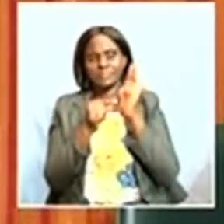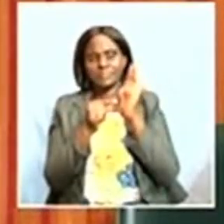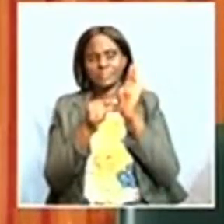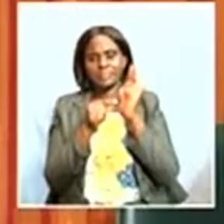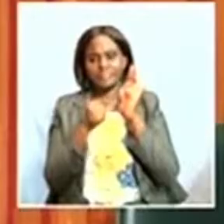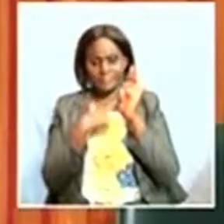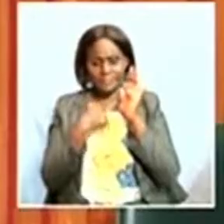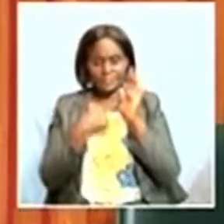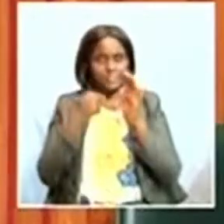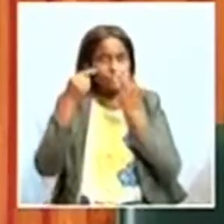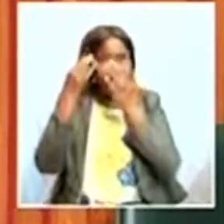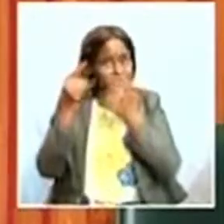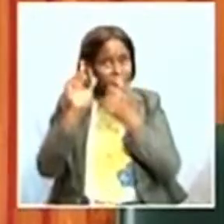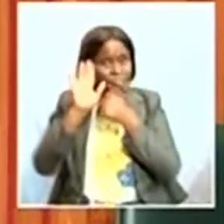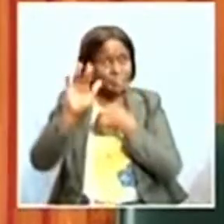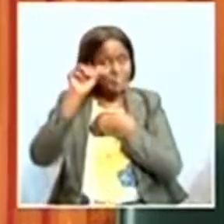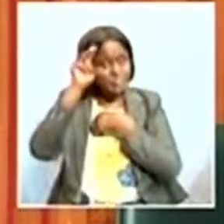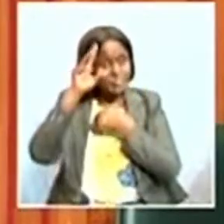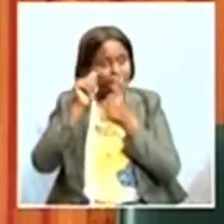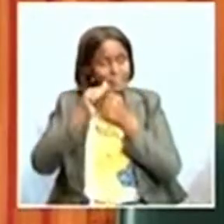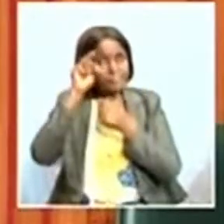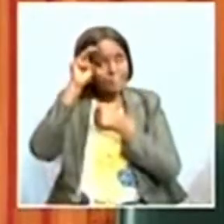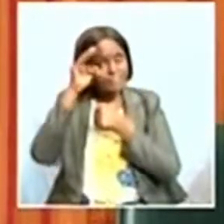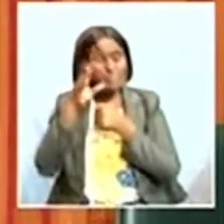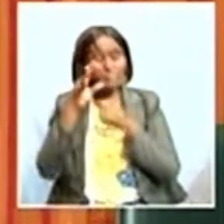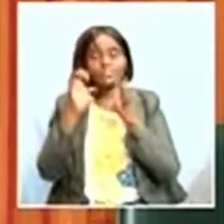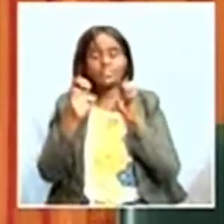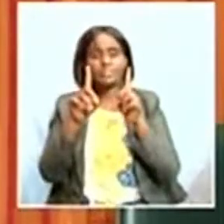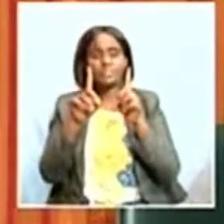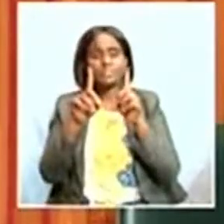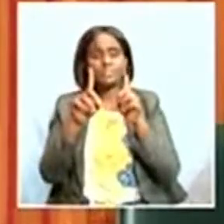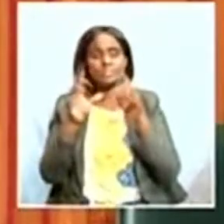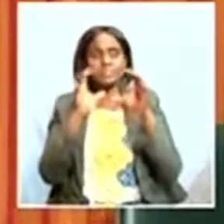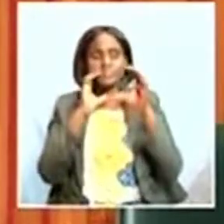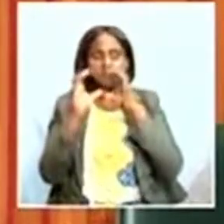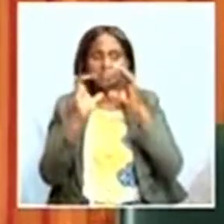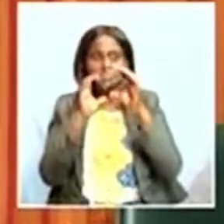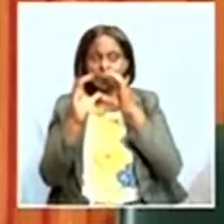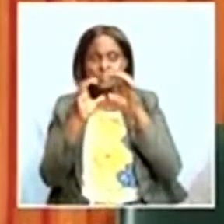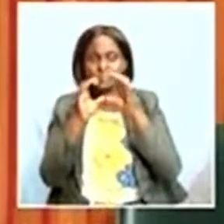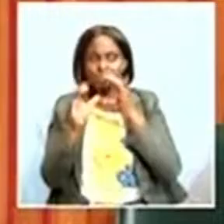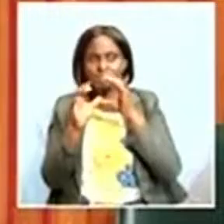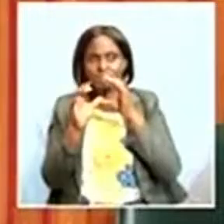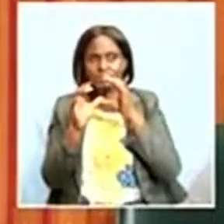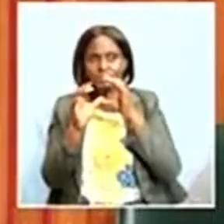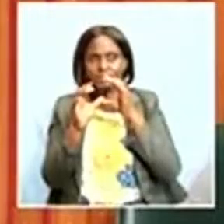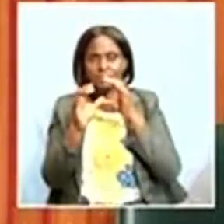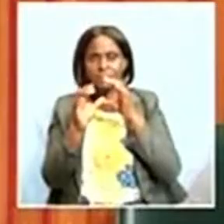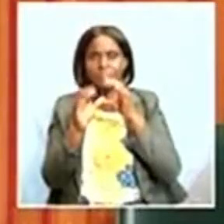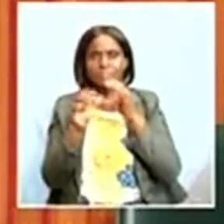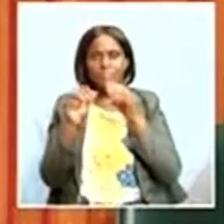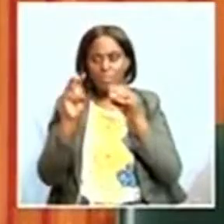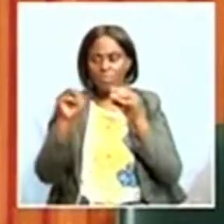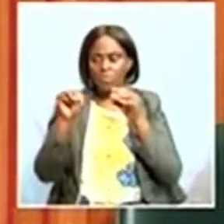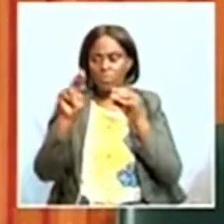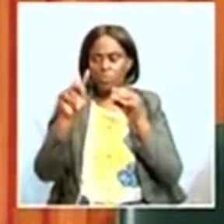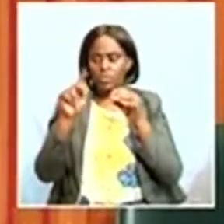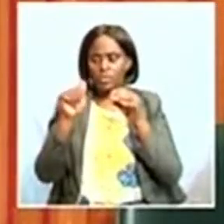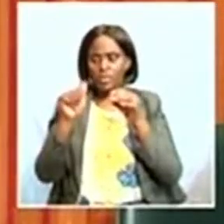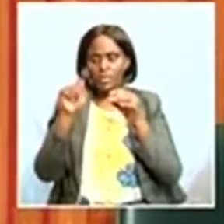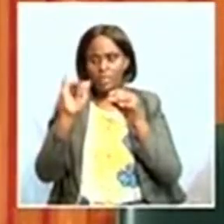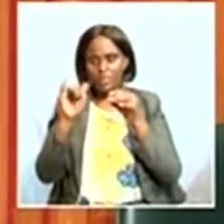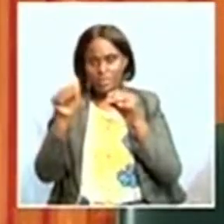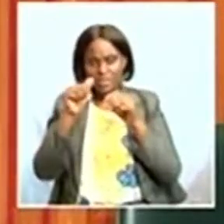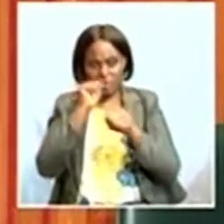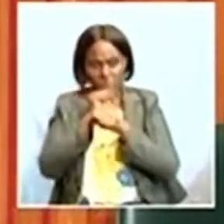I hope your ministry and the Minister of Communications under Honorable Felix Mutat will be able